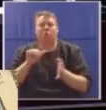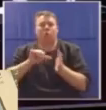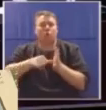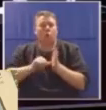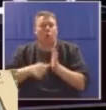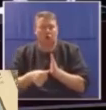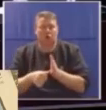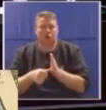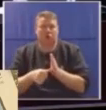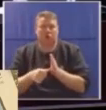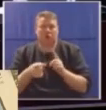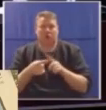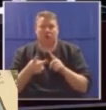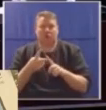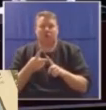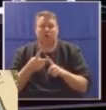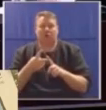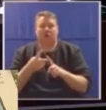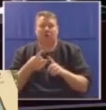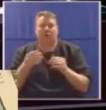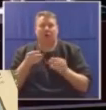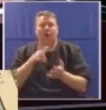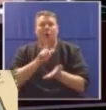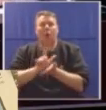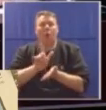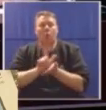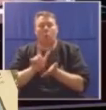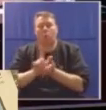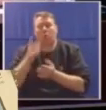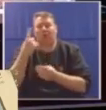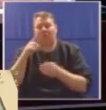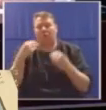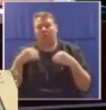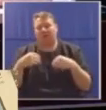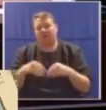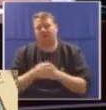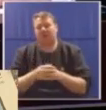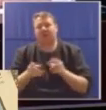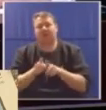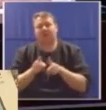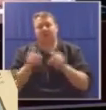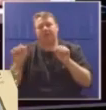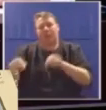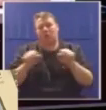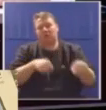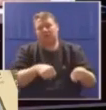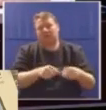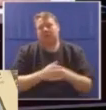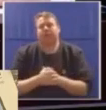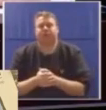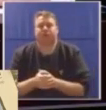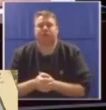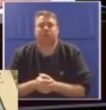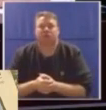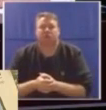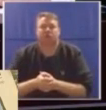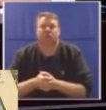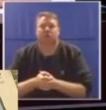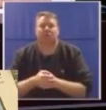grants, as well as commercial loans and guarantees as well. Work is